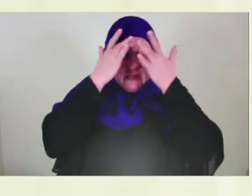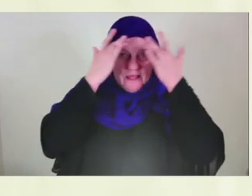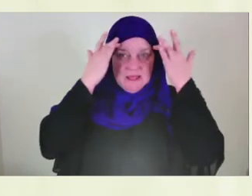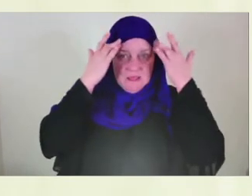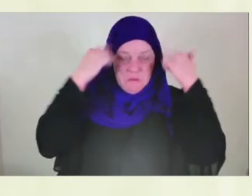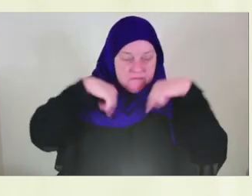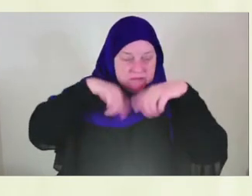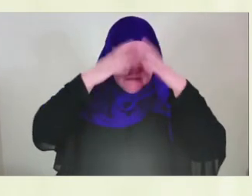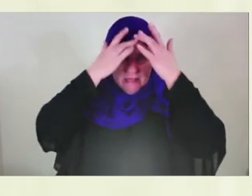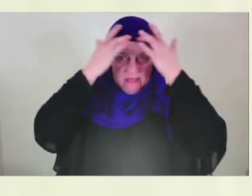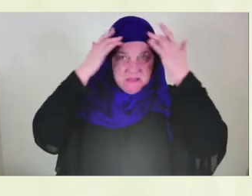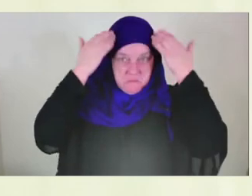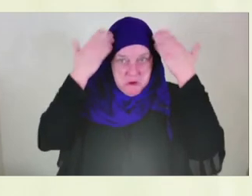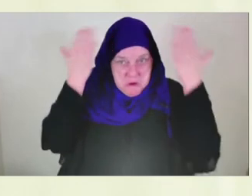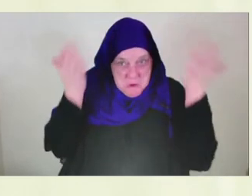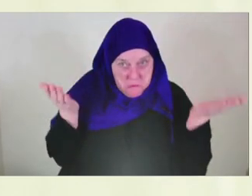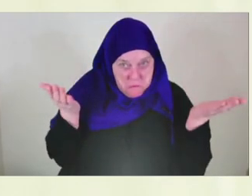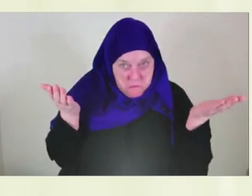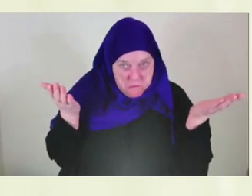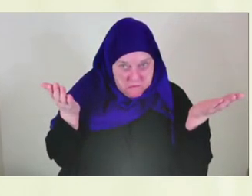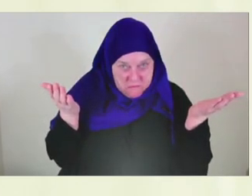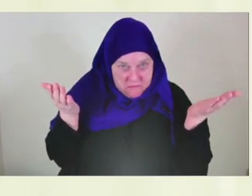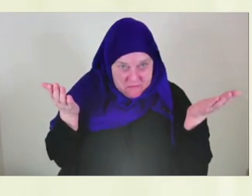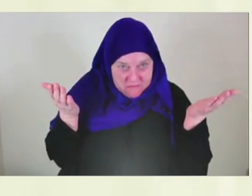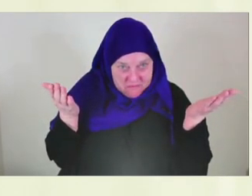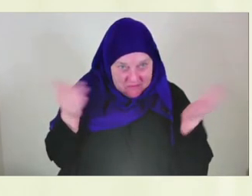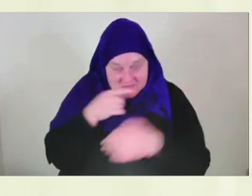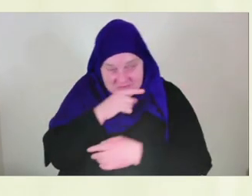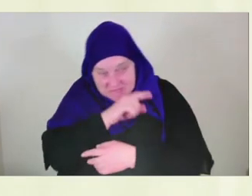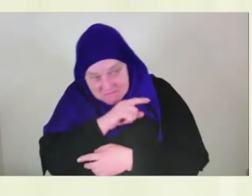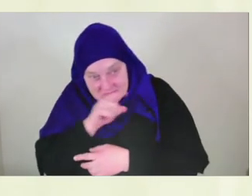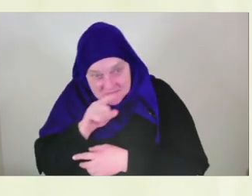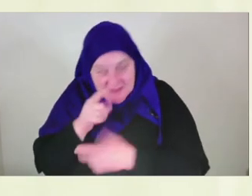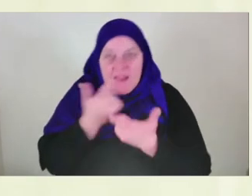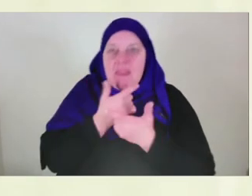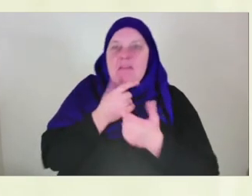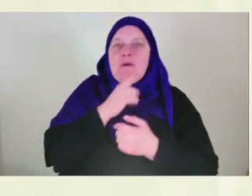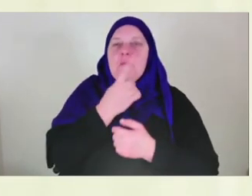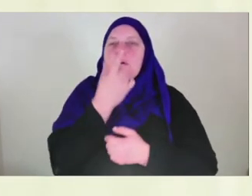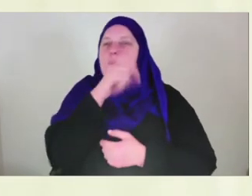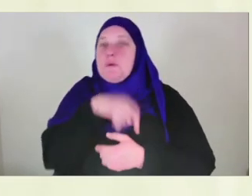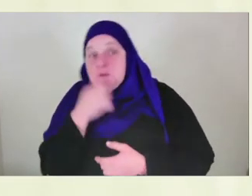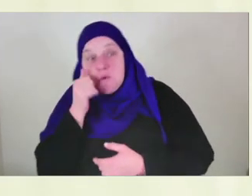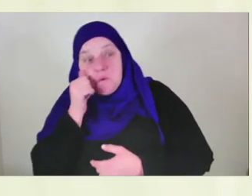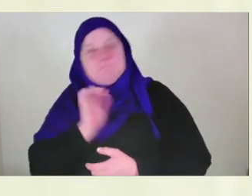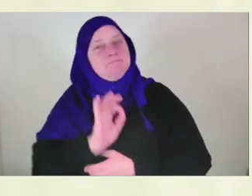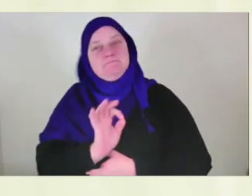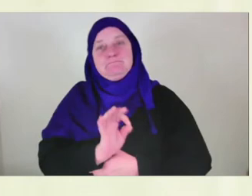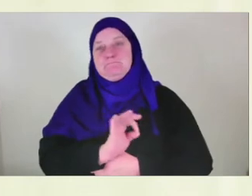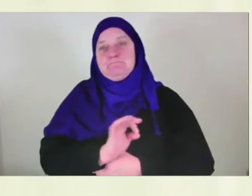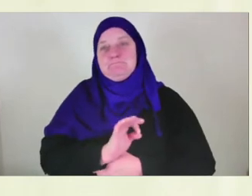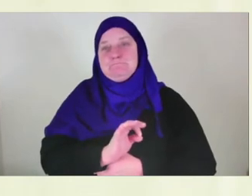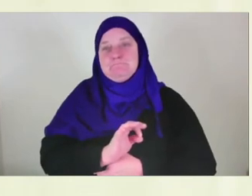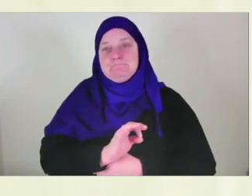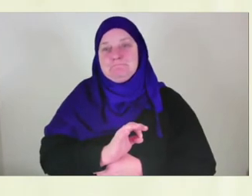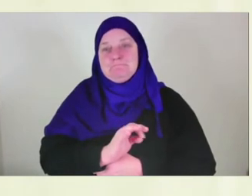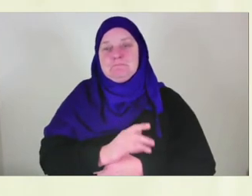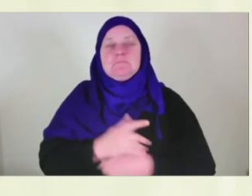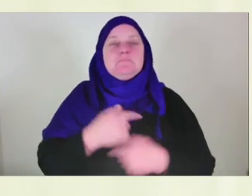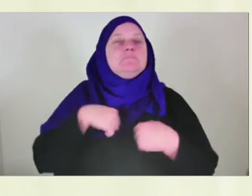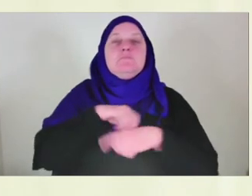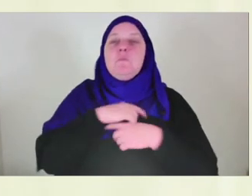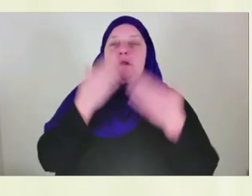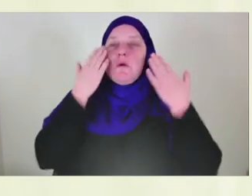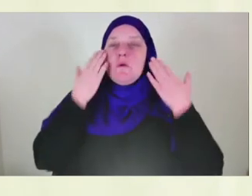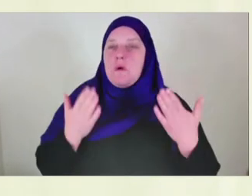he doesn't. I told you, he doesn't know. They don't know. See, because they trusted, and